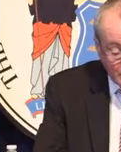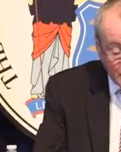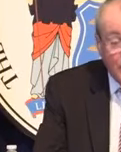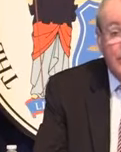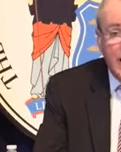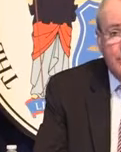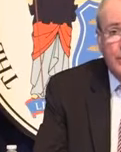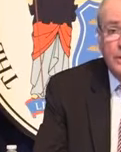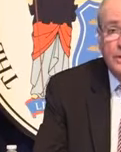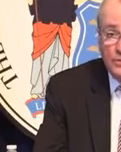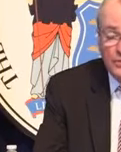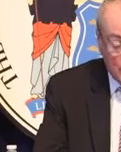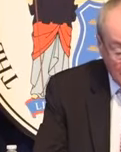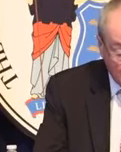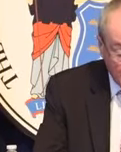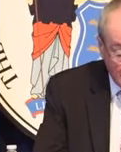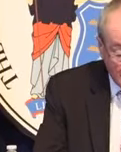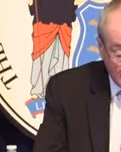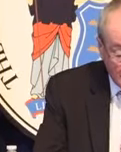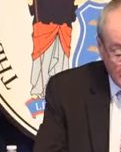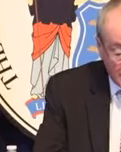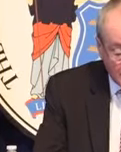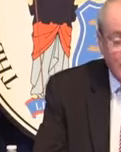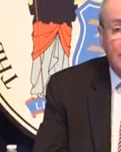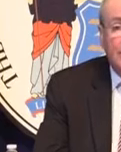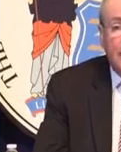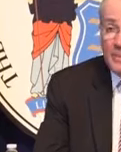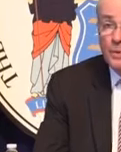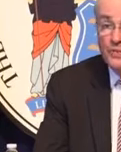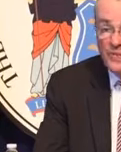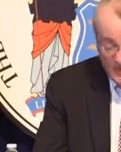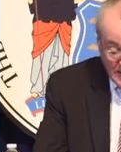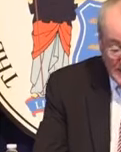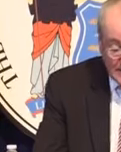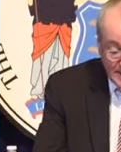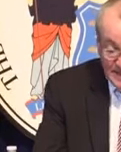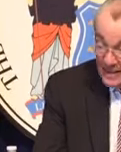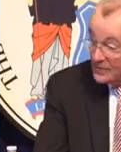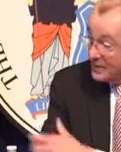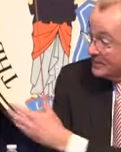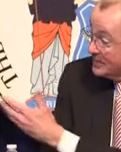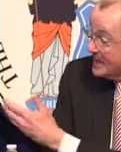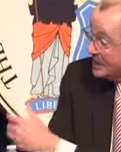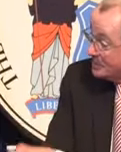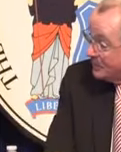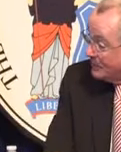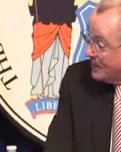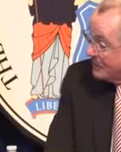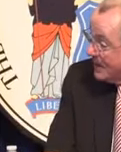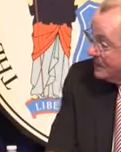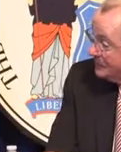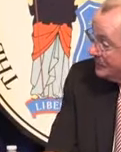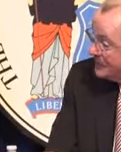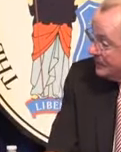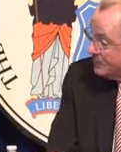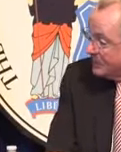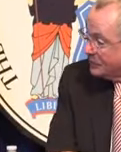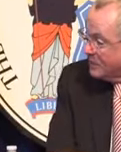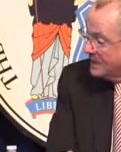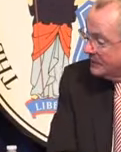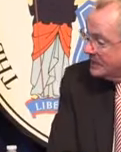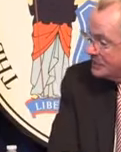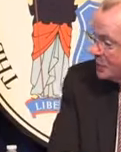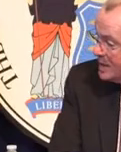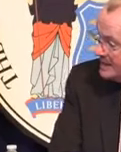reported in the month of April so far. And given that it's April 15th, and I think the experts to my right would suggest